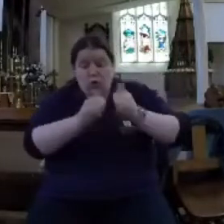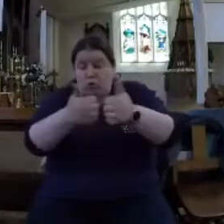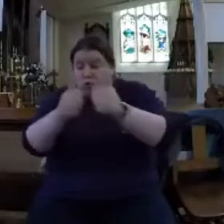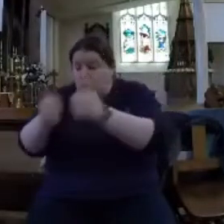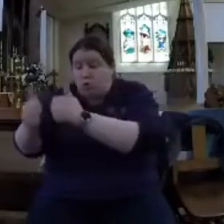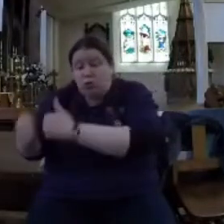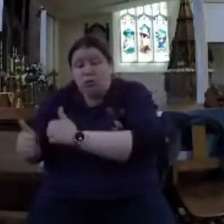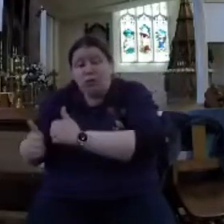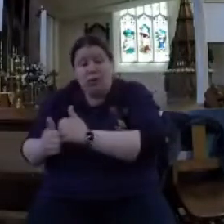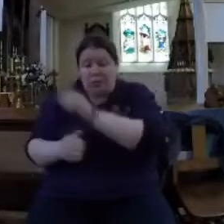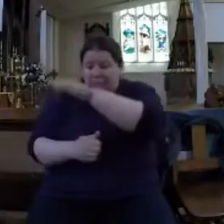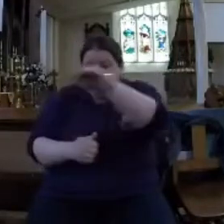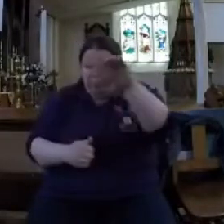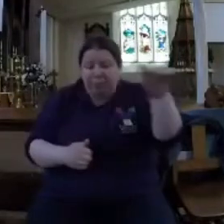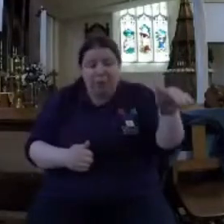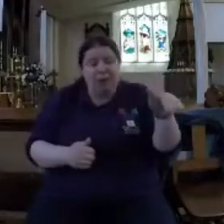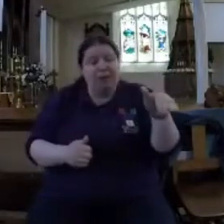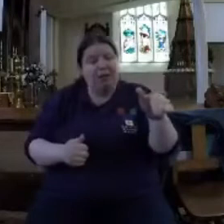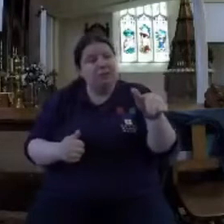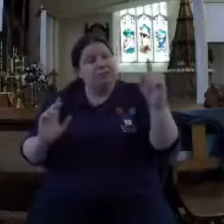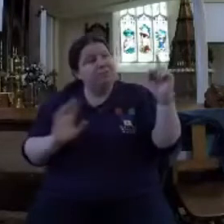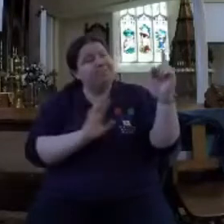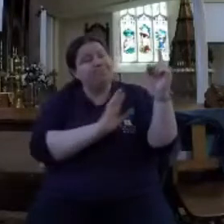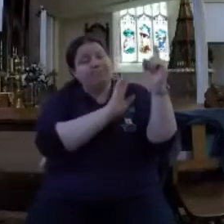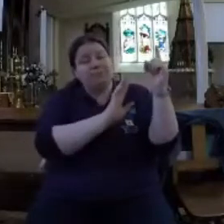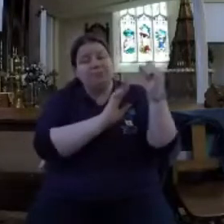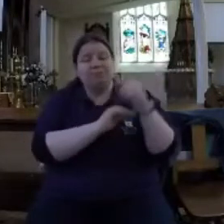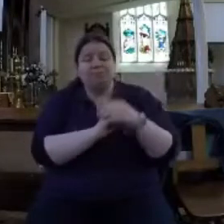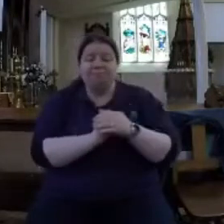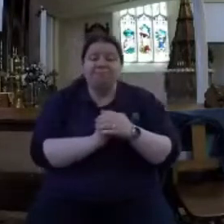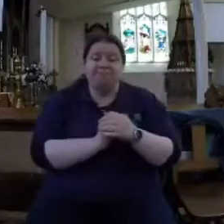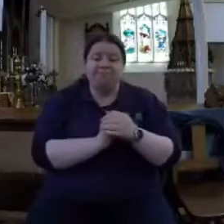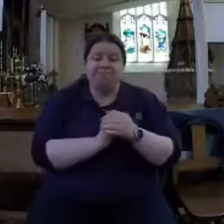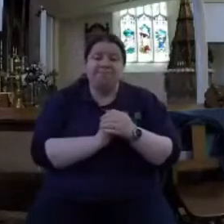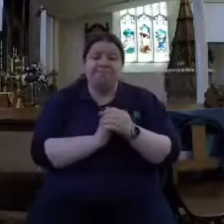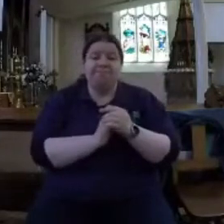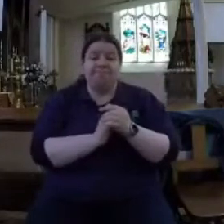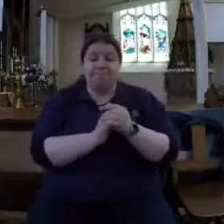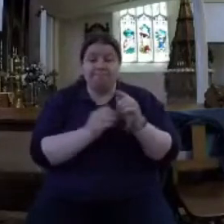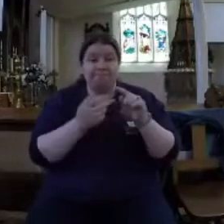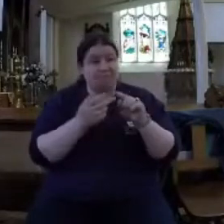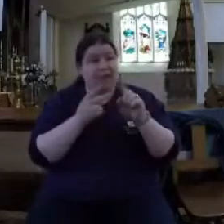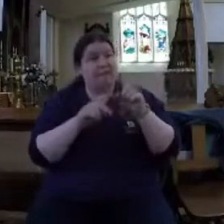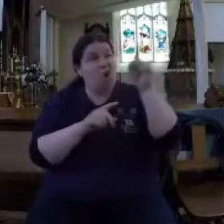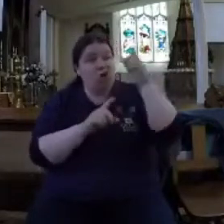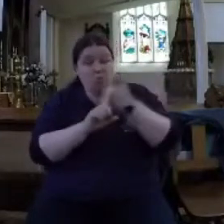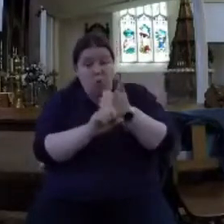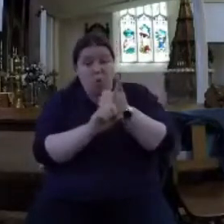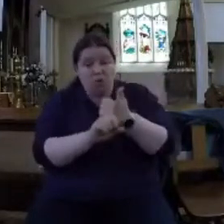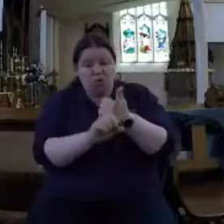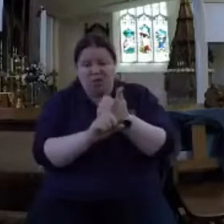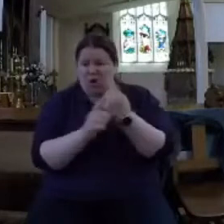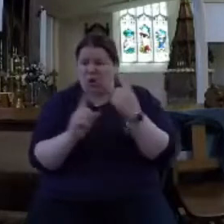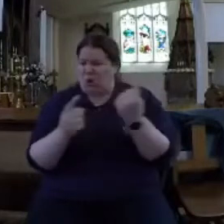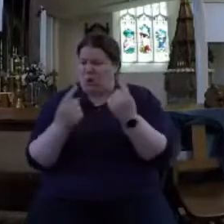been called according to his purpose. And in verse 31 and 32 it says, if God is for us, who can be